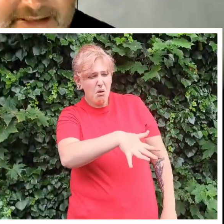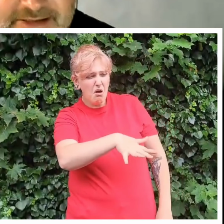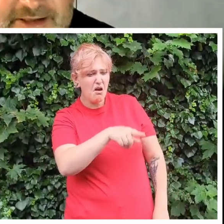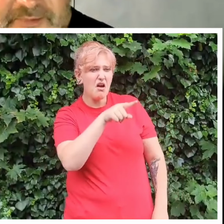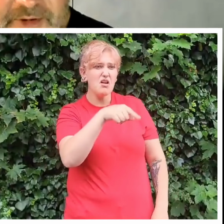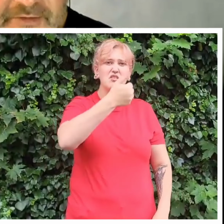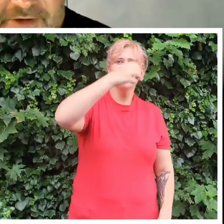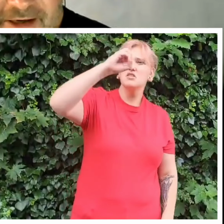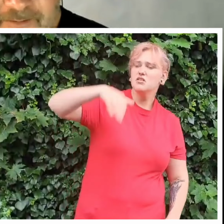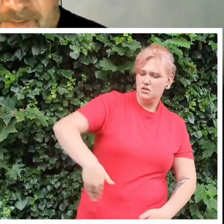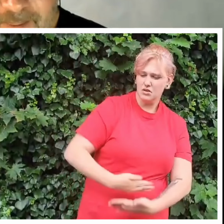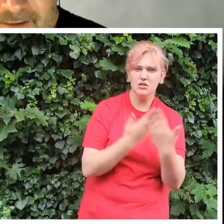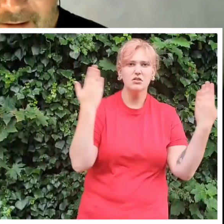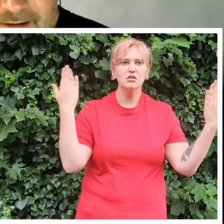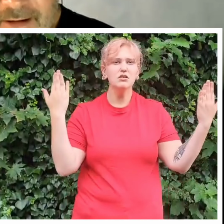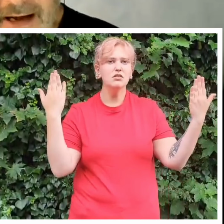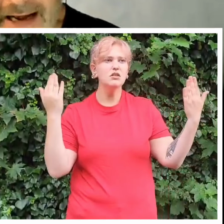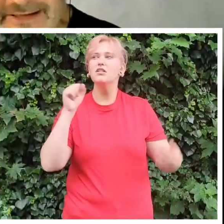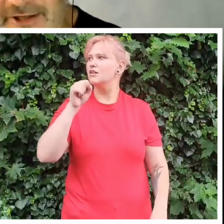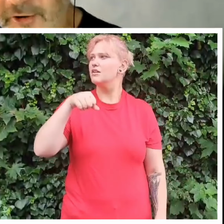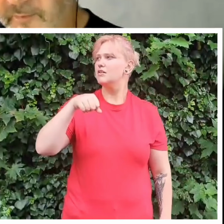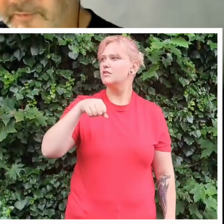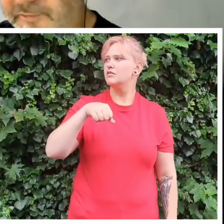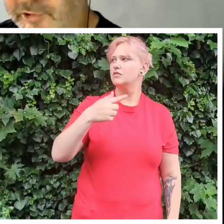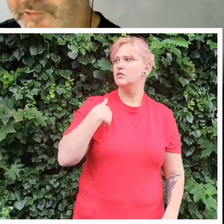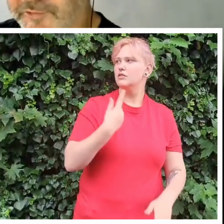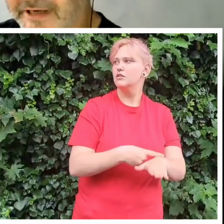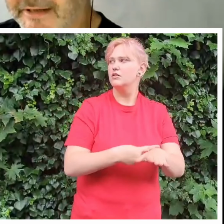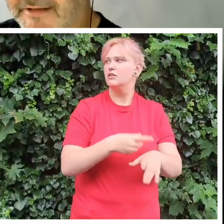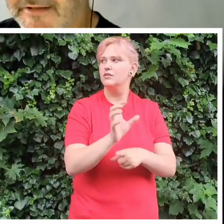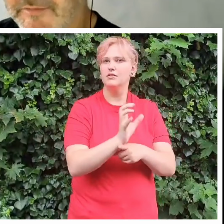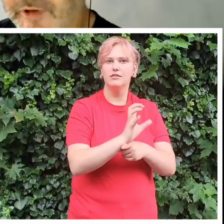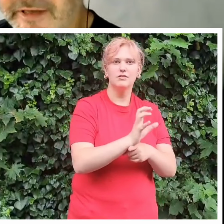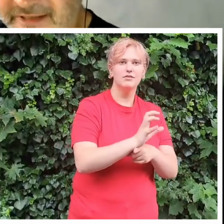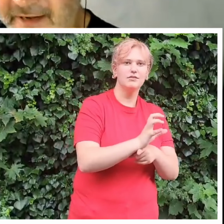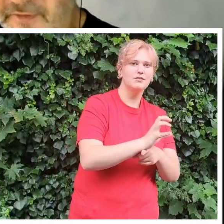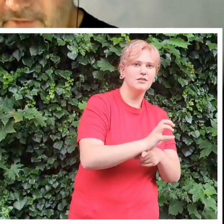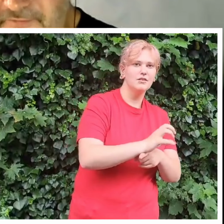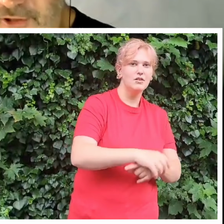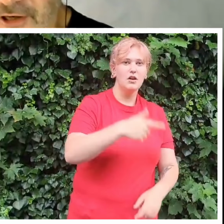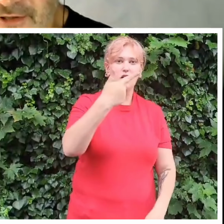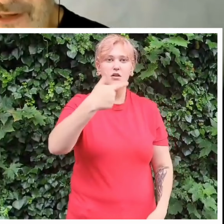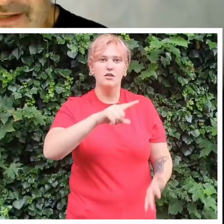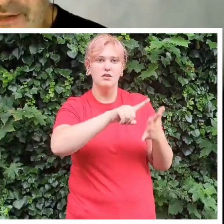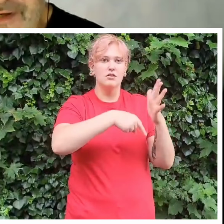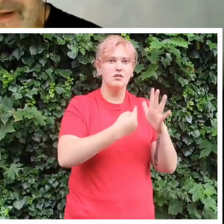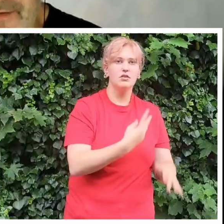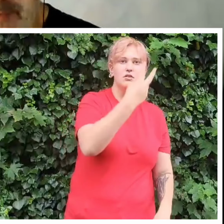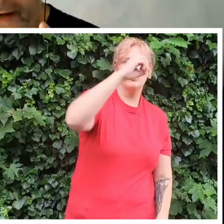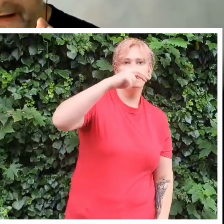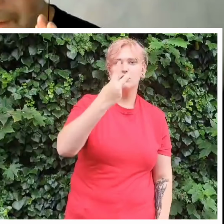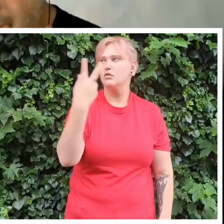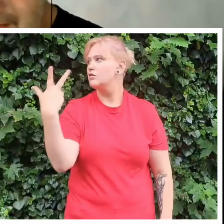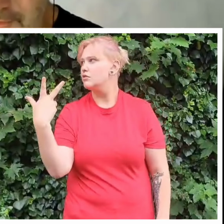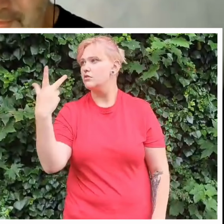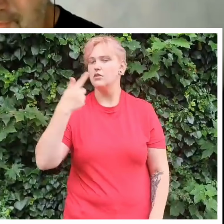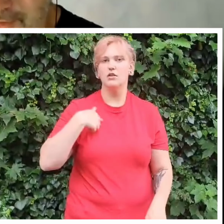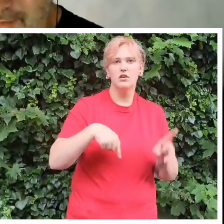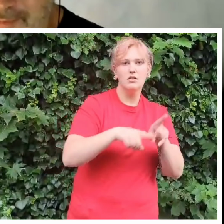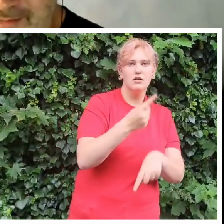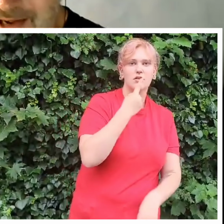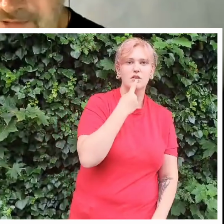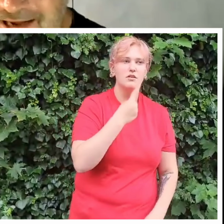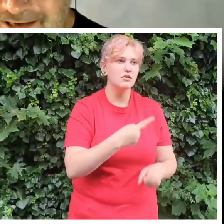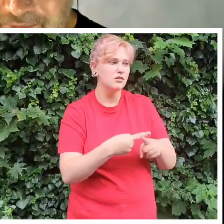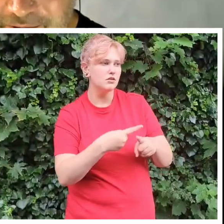your 60th birthday. Yeah. At time of recording, with the 7th of July 2023, I'll let you talk